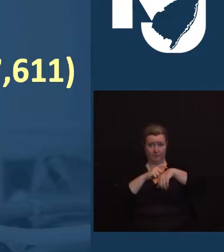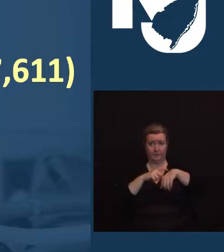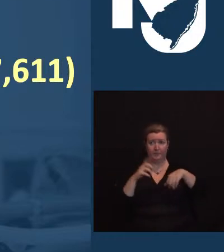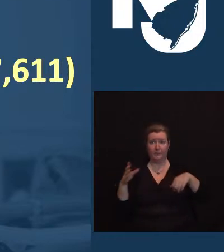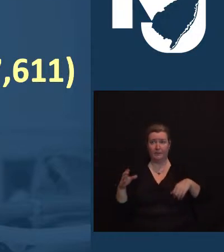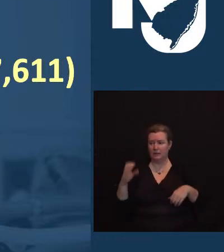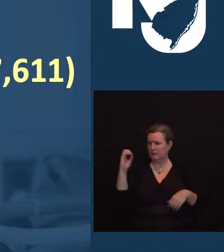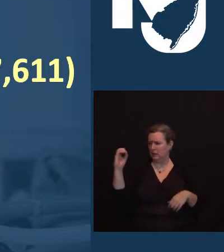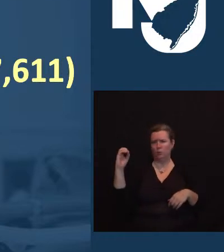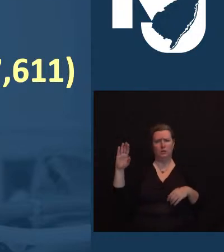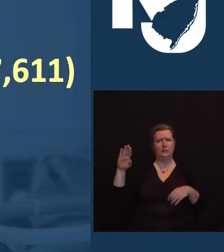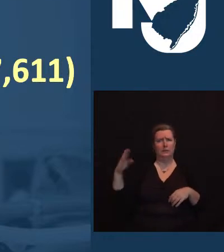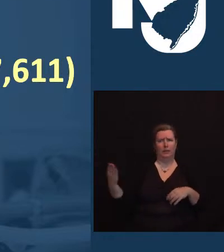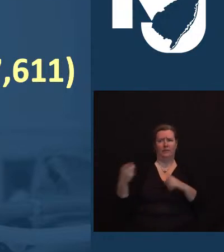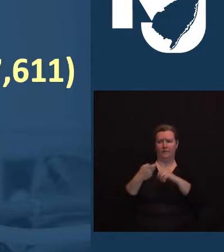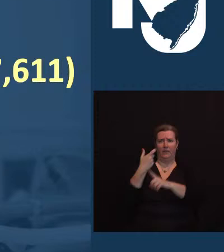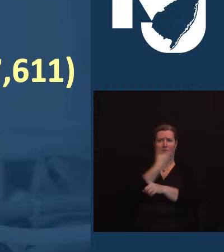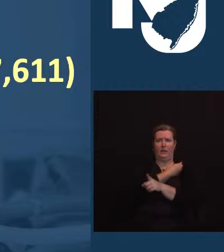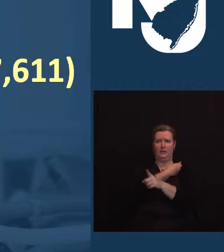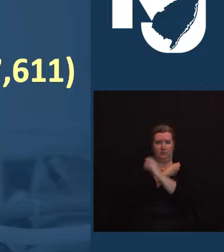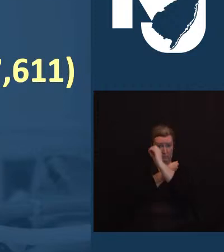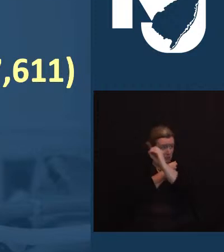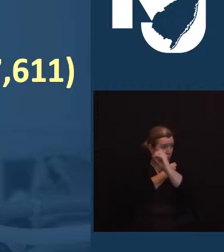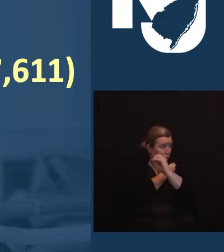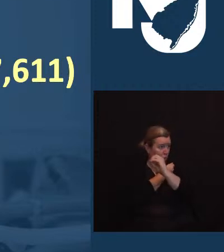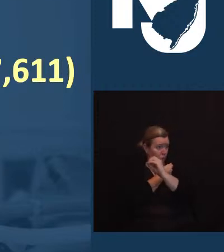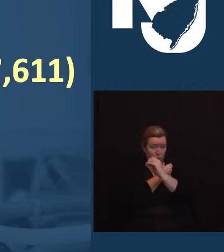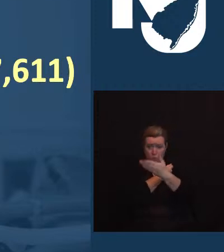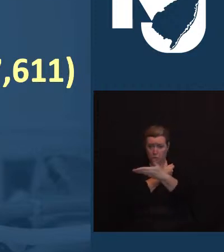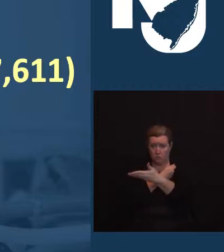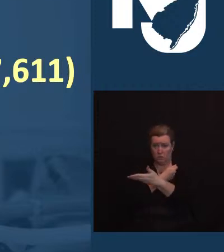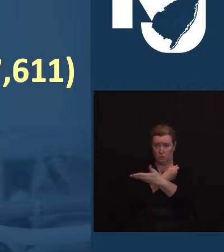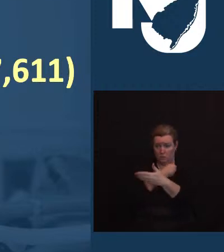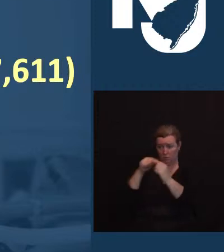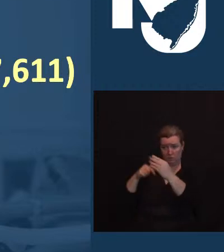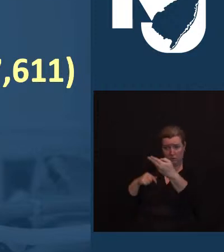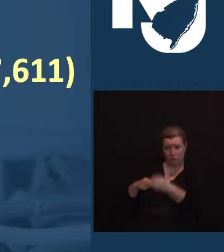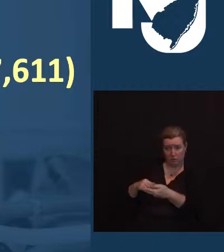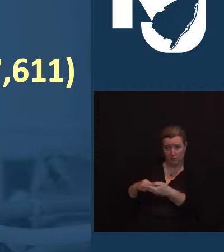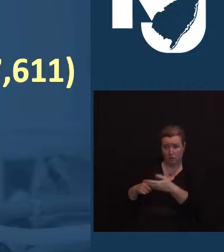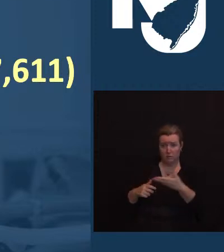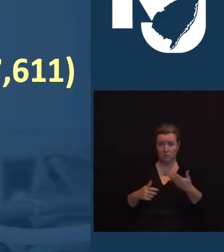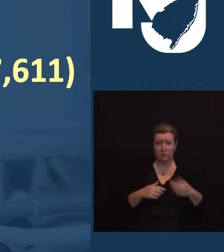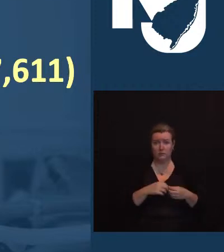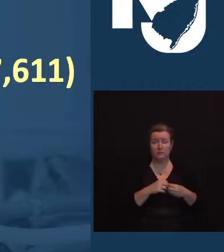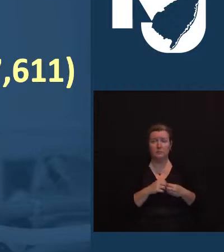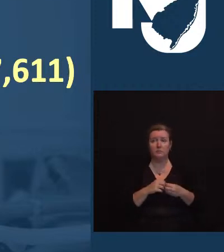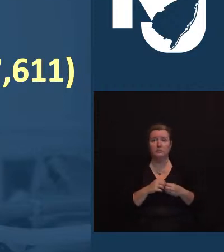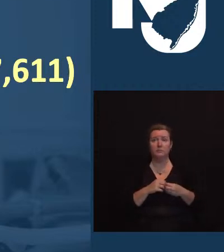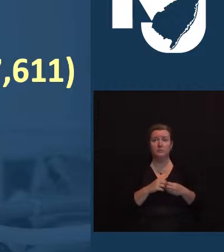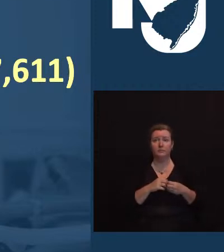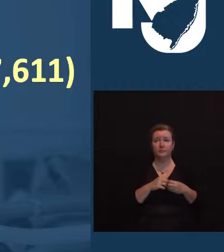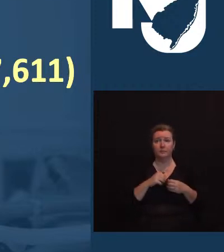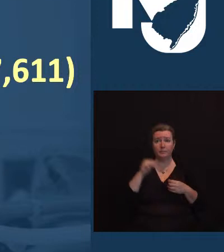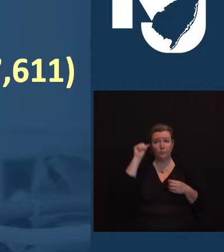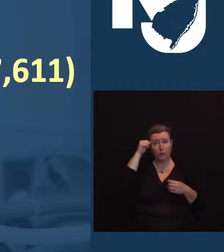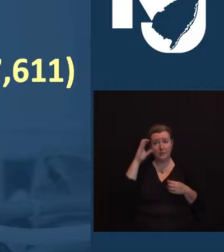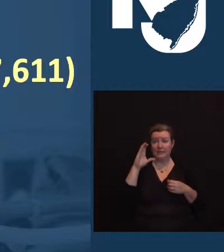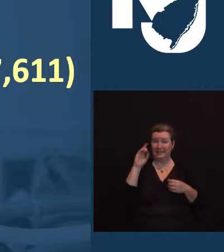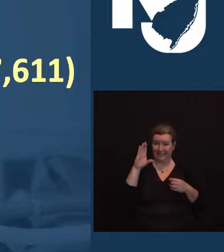fully vaccinated individuals due to COVID. Now on this, we must recognize that the Communicable Disease Service and our local health officials